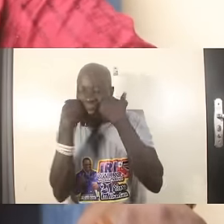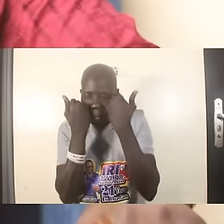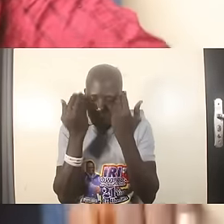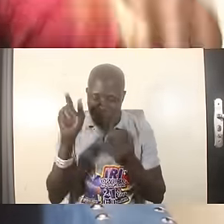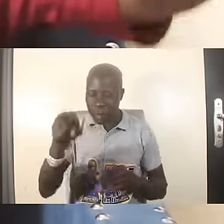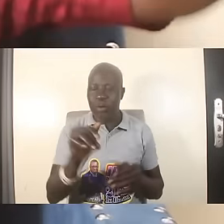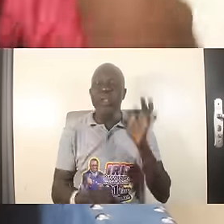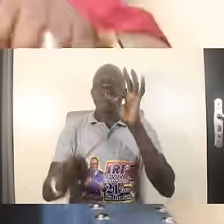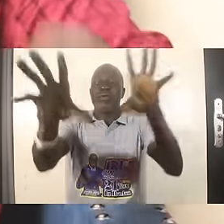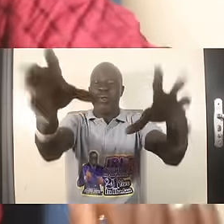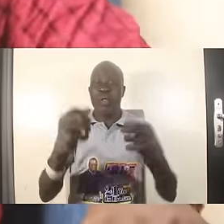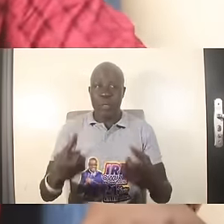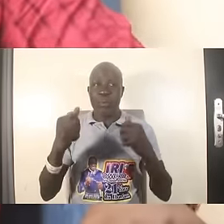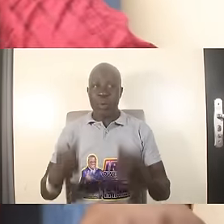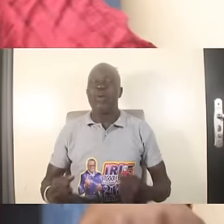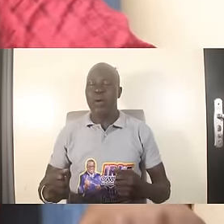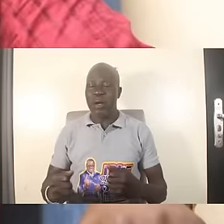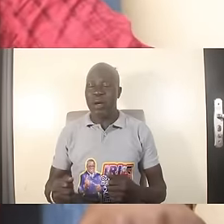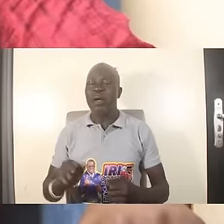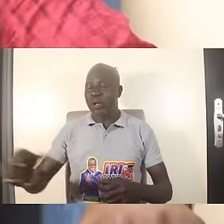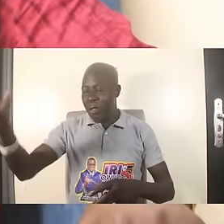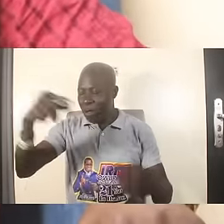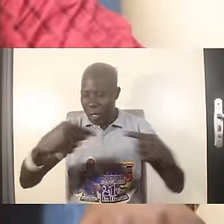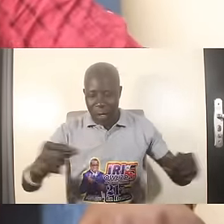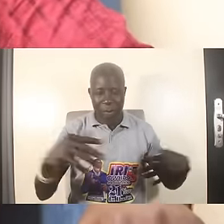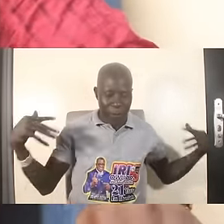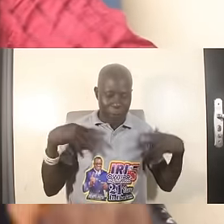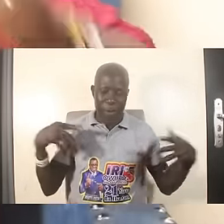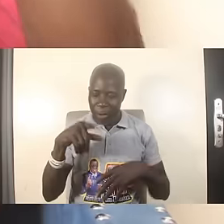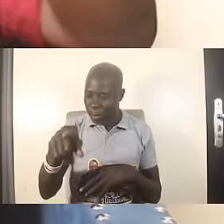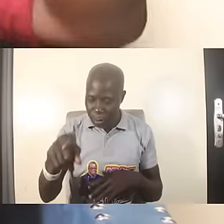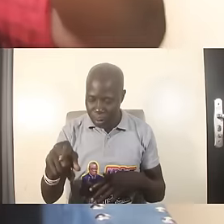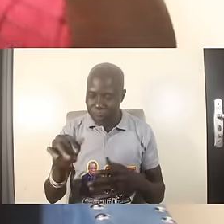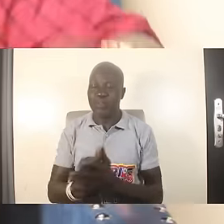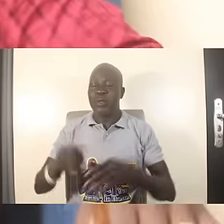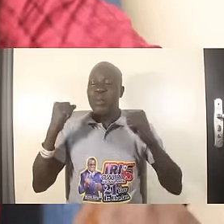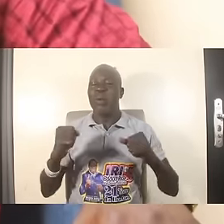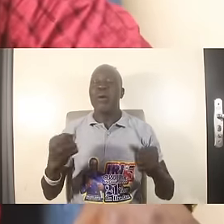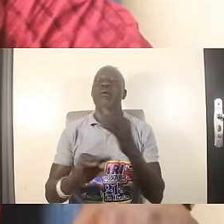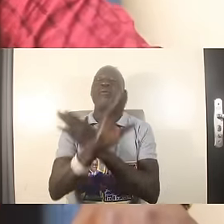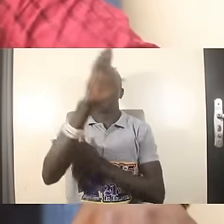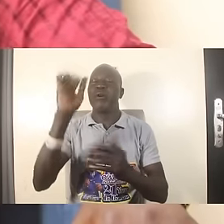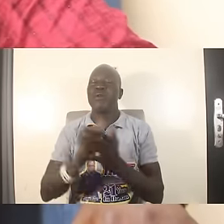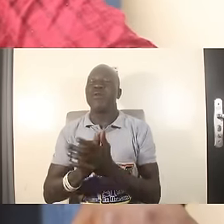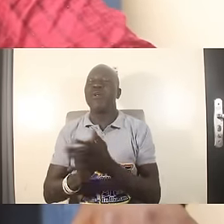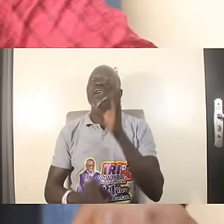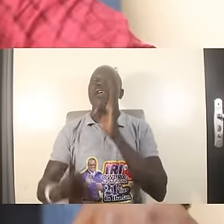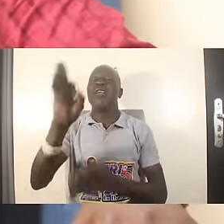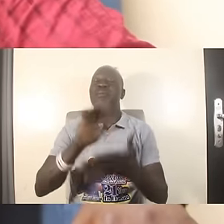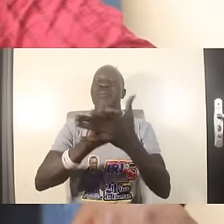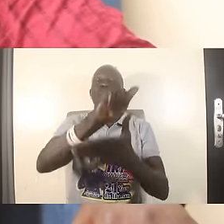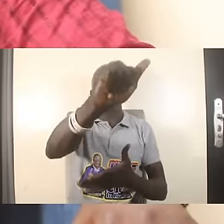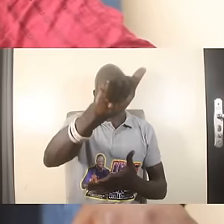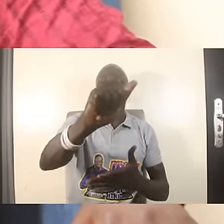be put to shame. To ba agbara you will receive power. O ta do ma be the enemy be afraid of you. Agbara Olorun. The power of God. O ba gbagbo.